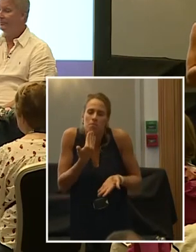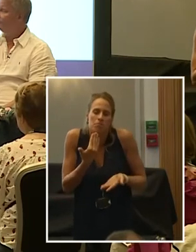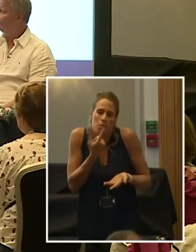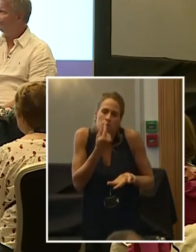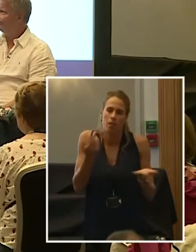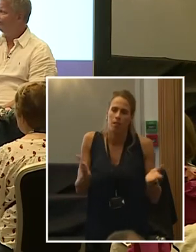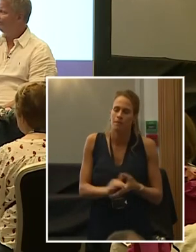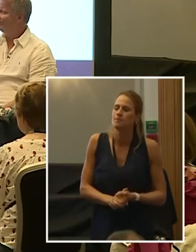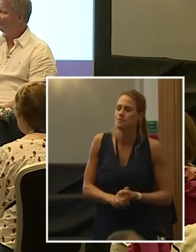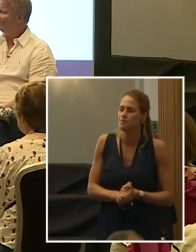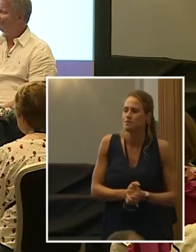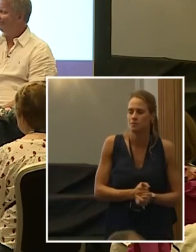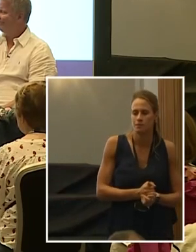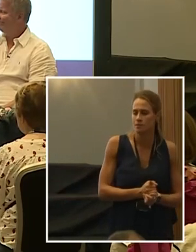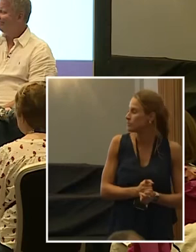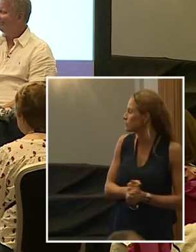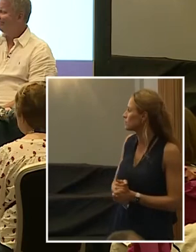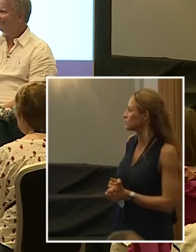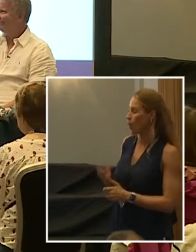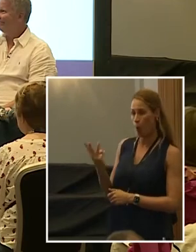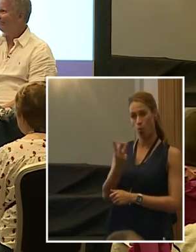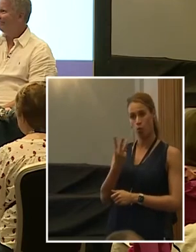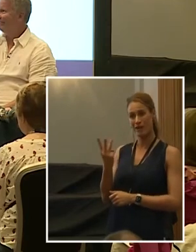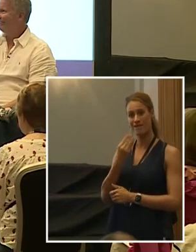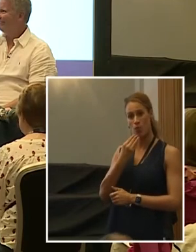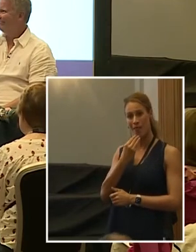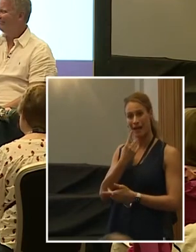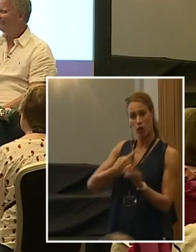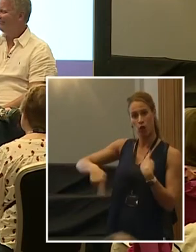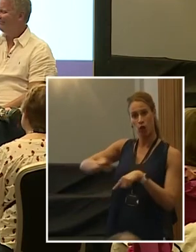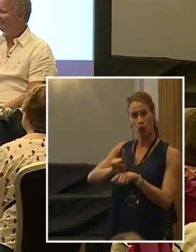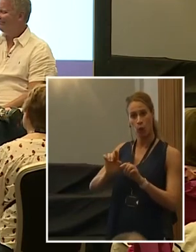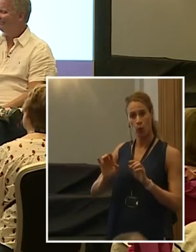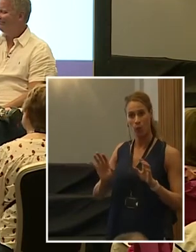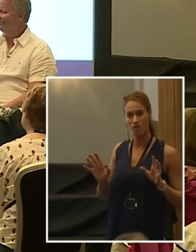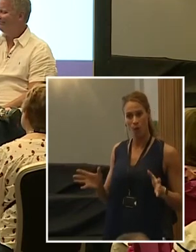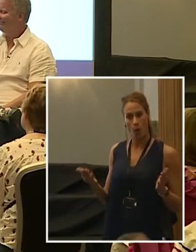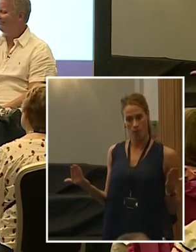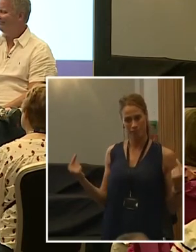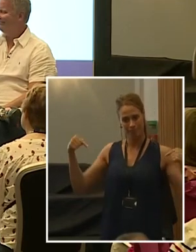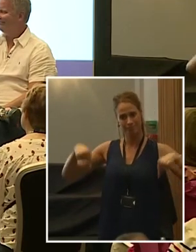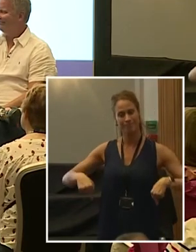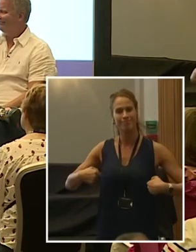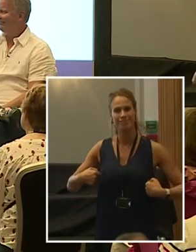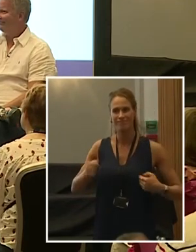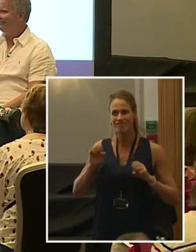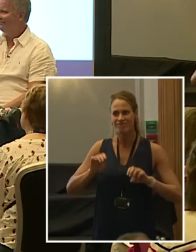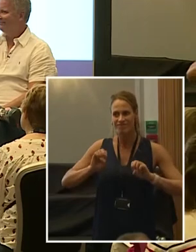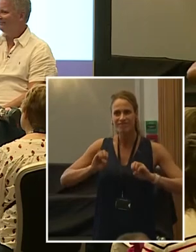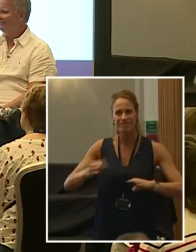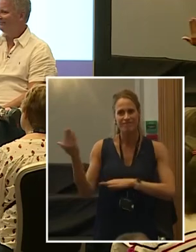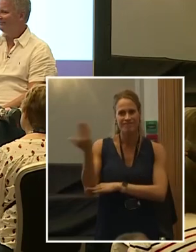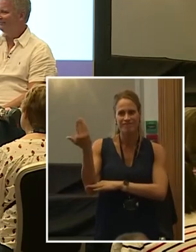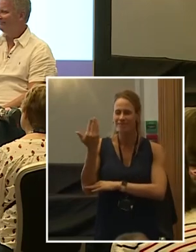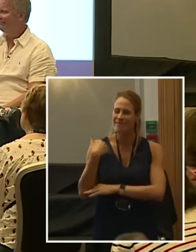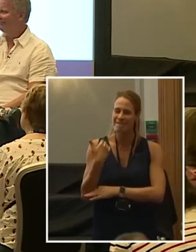you. Okay. All three of you, thank you so much for your contributions. I think that's given us a really great